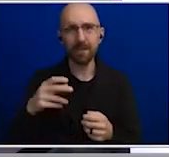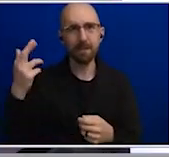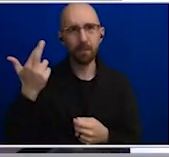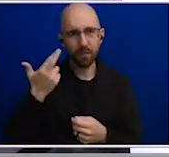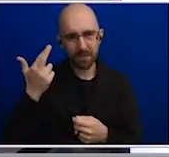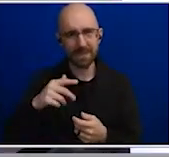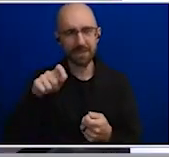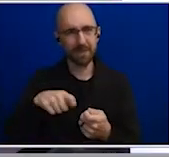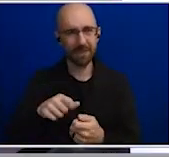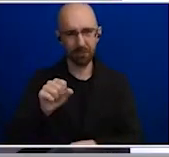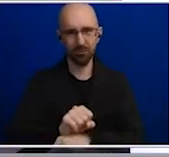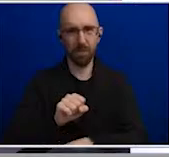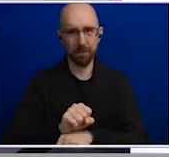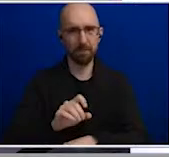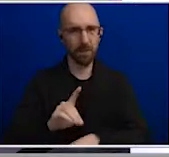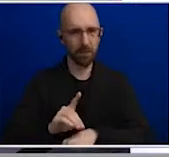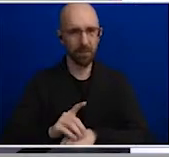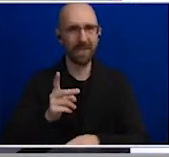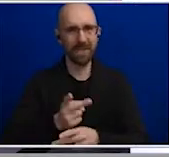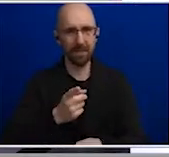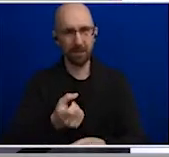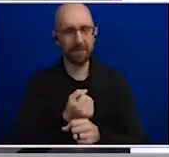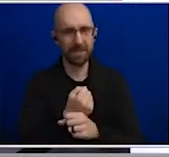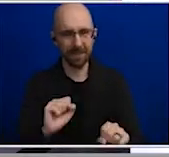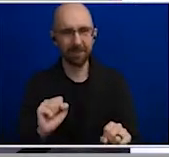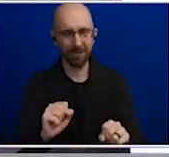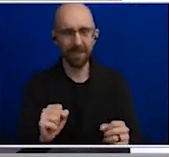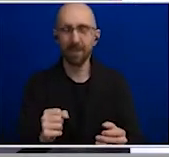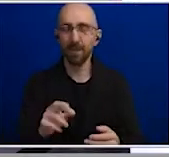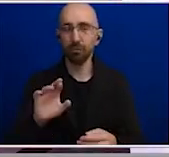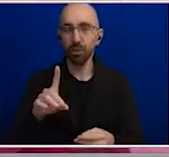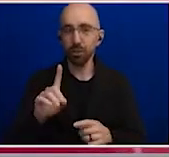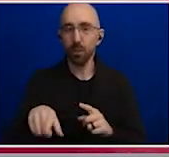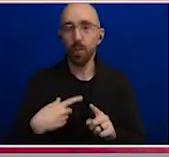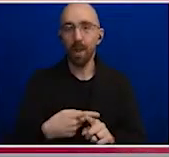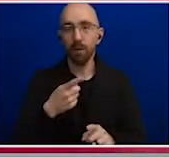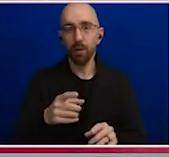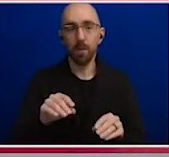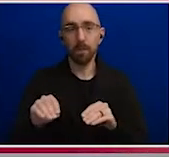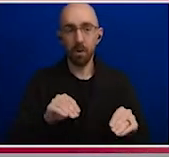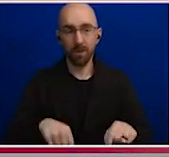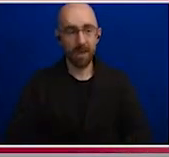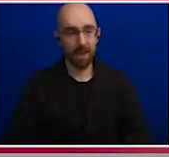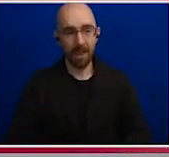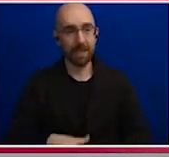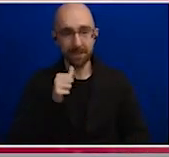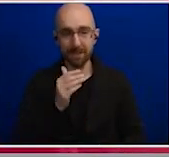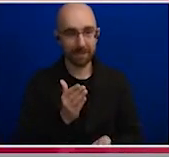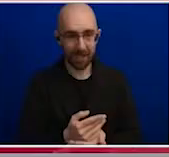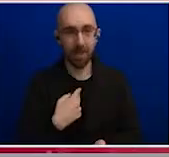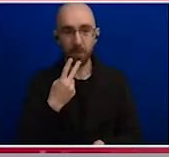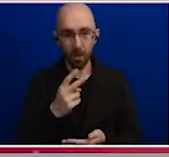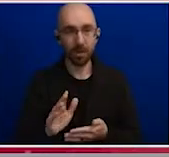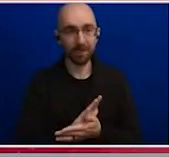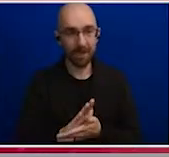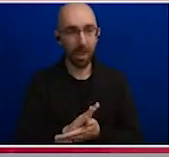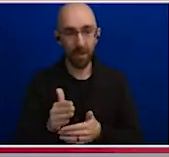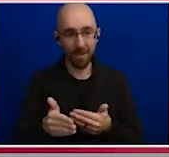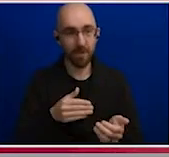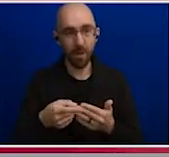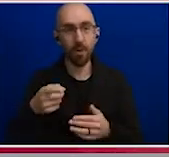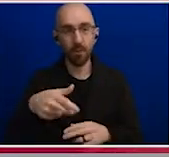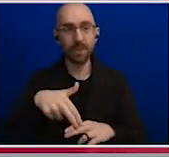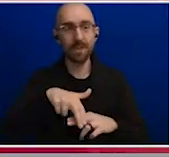do to keep Richard safe. Richard, once you were moving, your legs didn't stop though, because we were looking at the video, and even though they had you sit down, you're still kicking